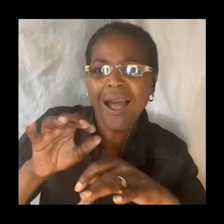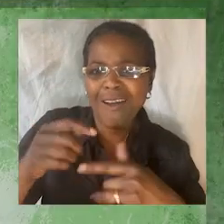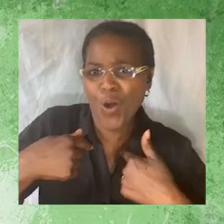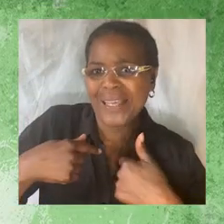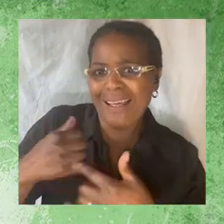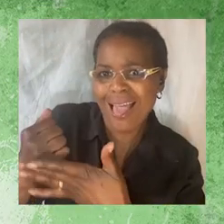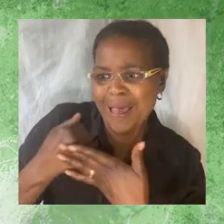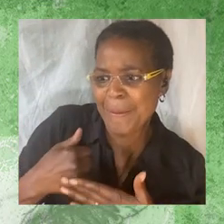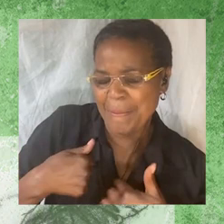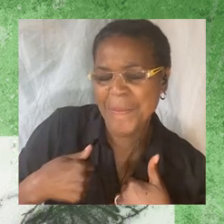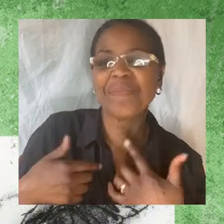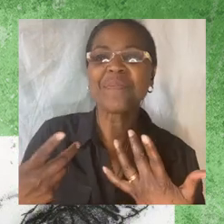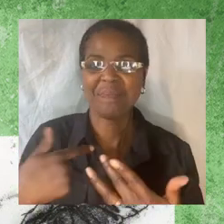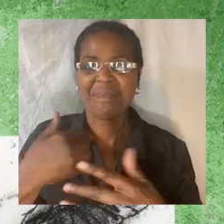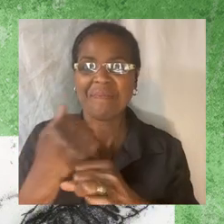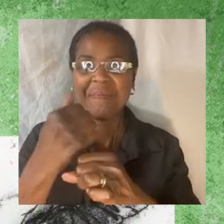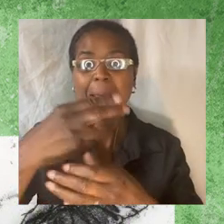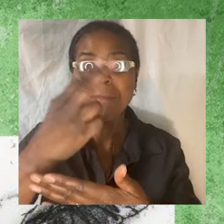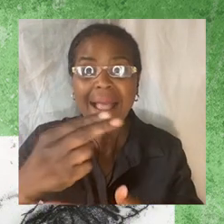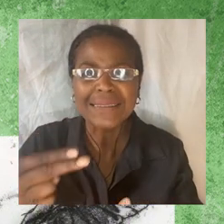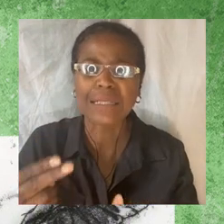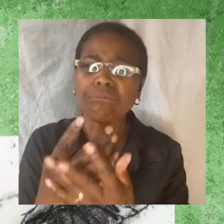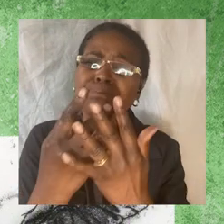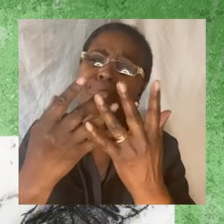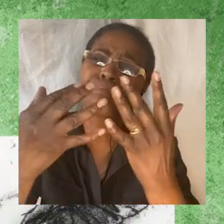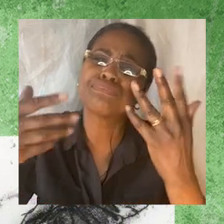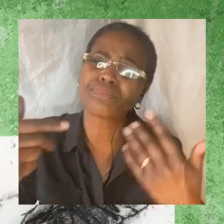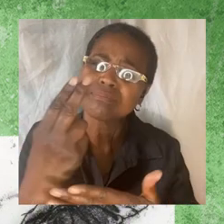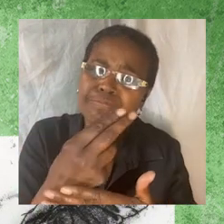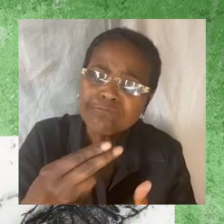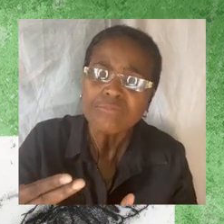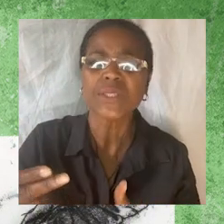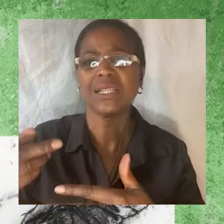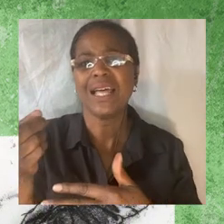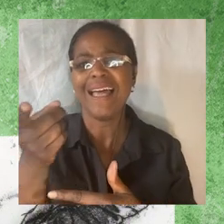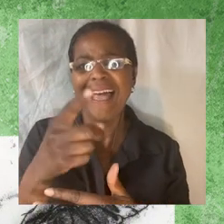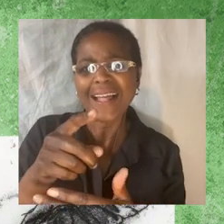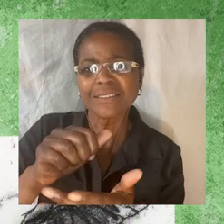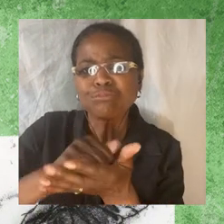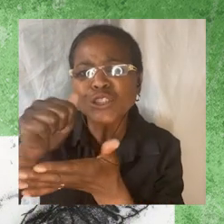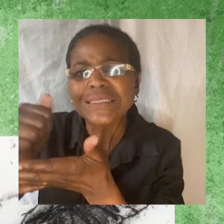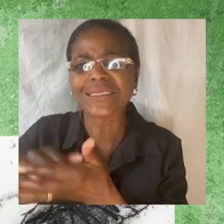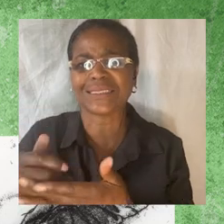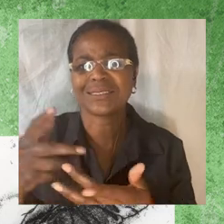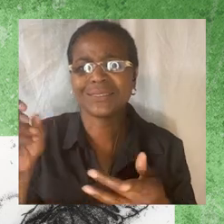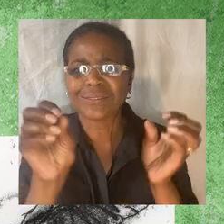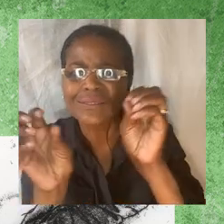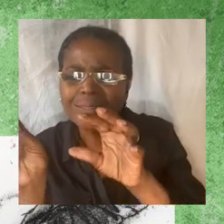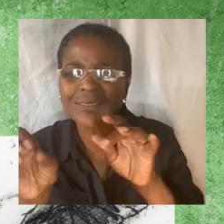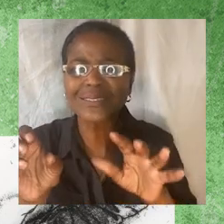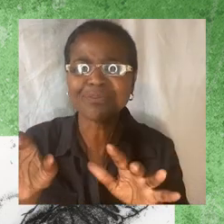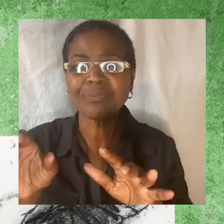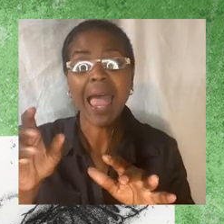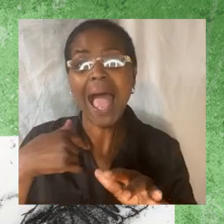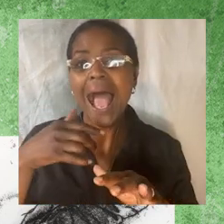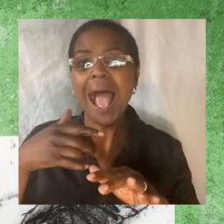produce hundreds and hundreds of paintings and monoprints and drawings. And it's an attempt, I suppose, to not